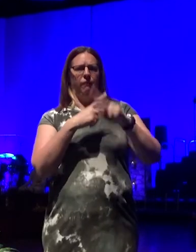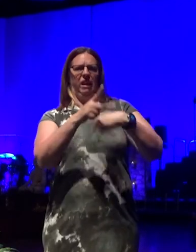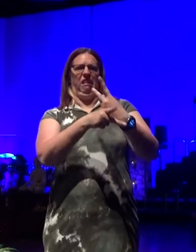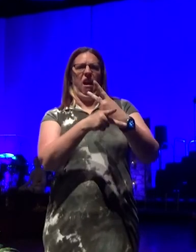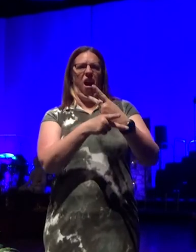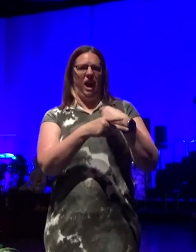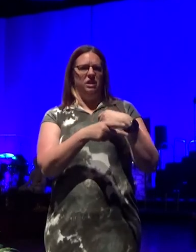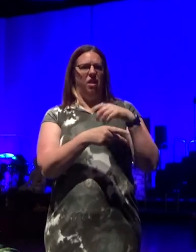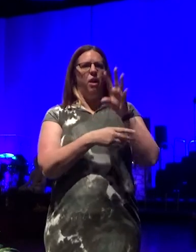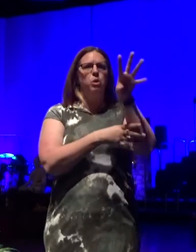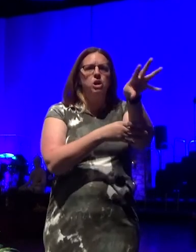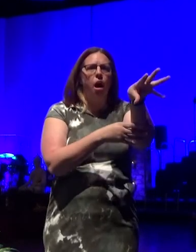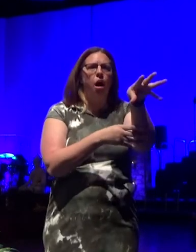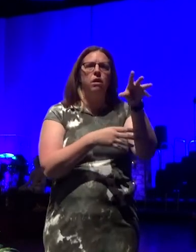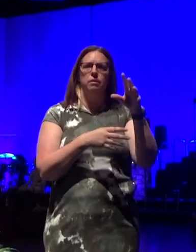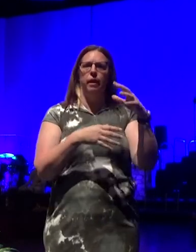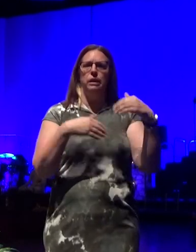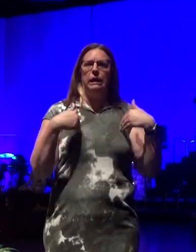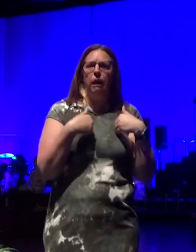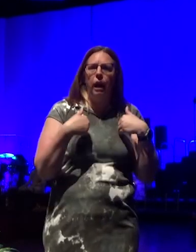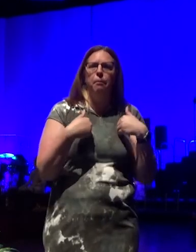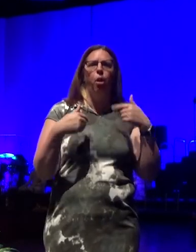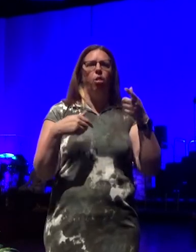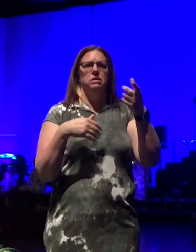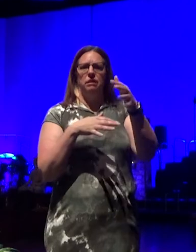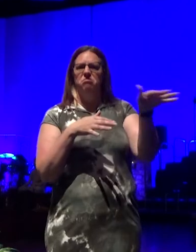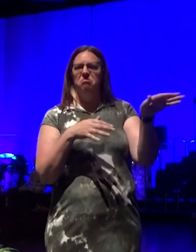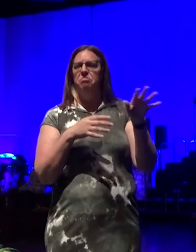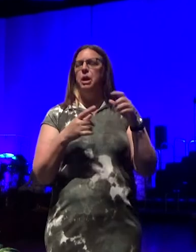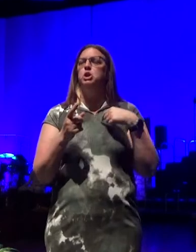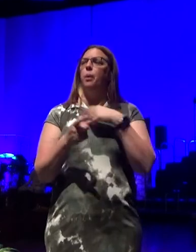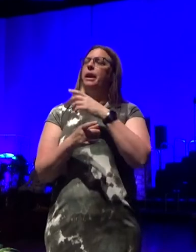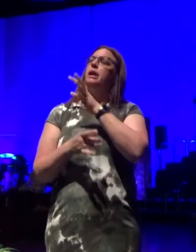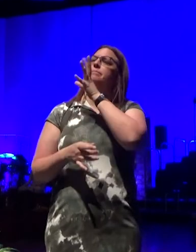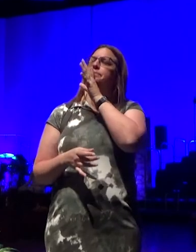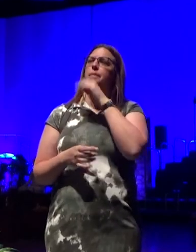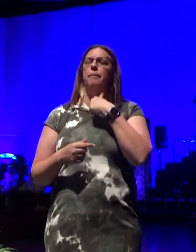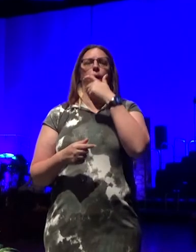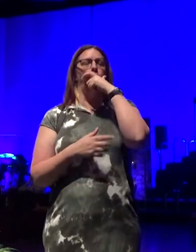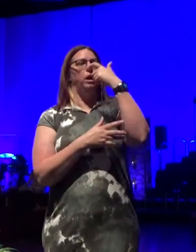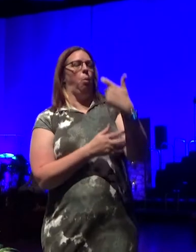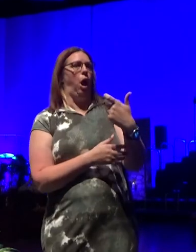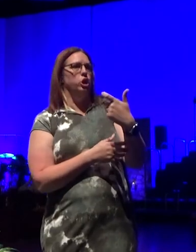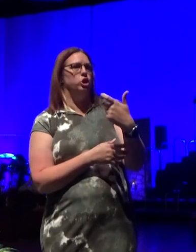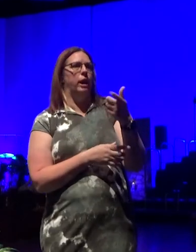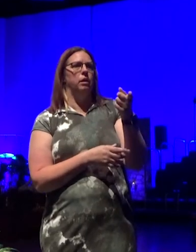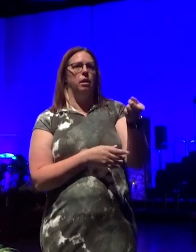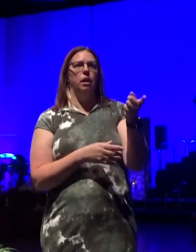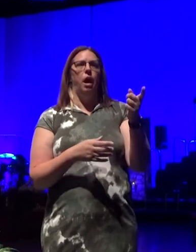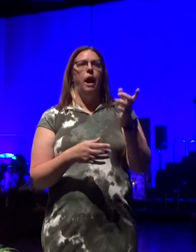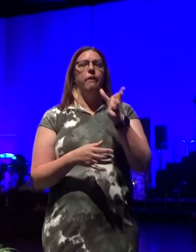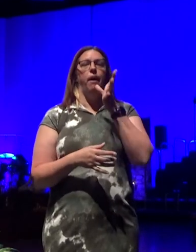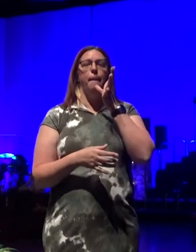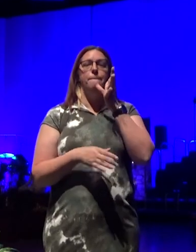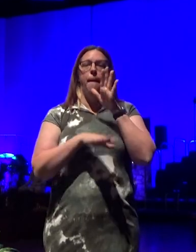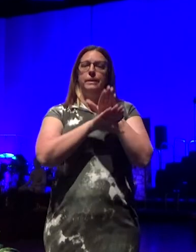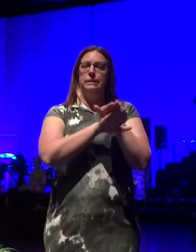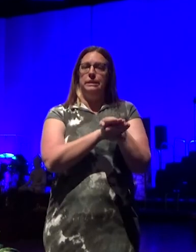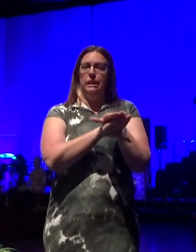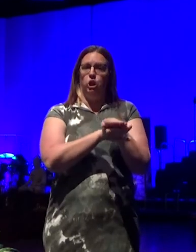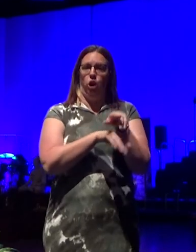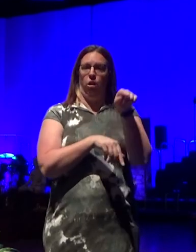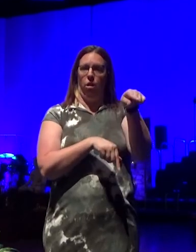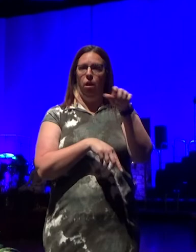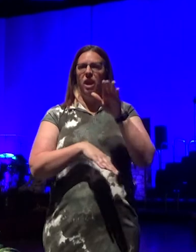animals. And he speaks to watching one of these films where Mama Sea Turtle is on the